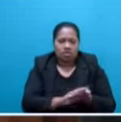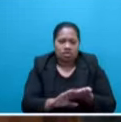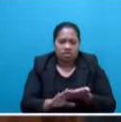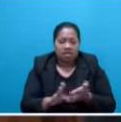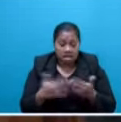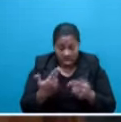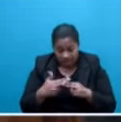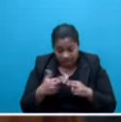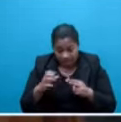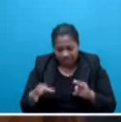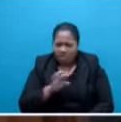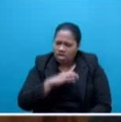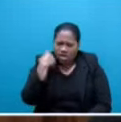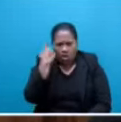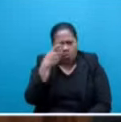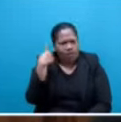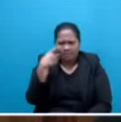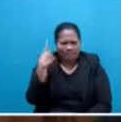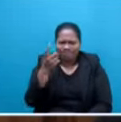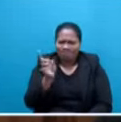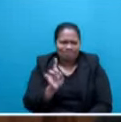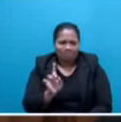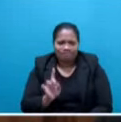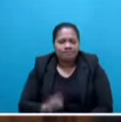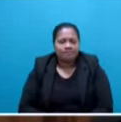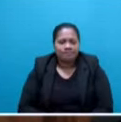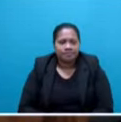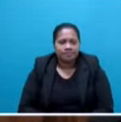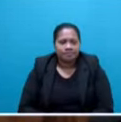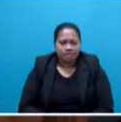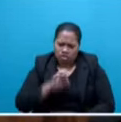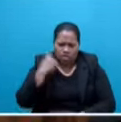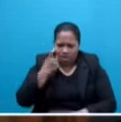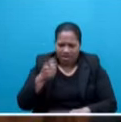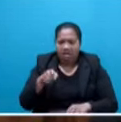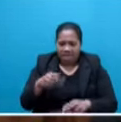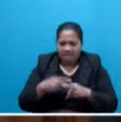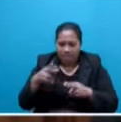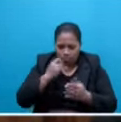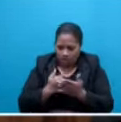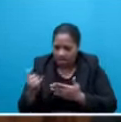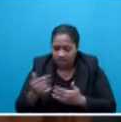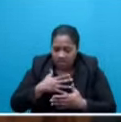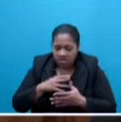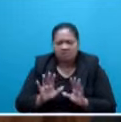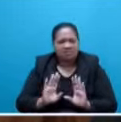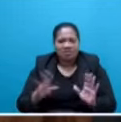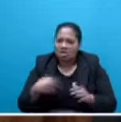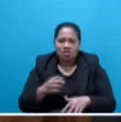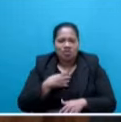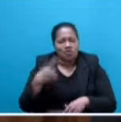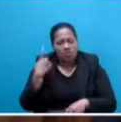to worry that the cutters would depart before or in the middle of harvesting. It provides relief